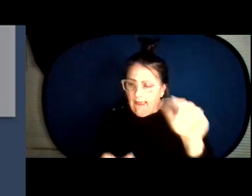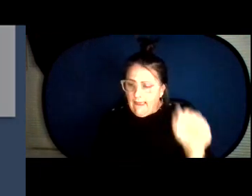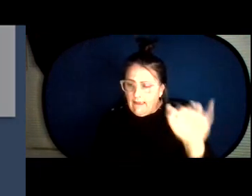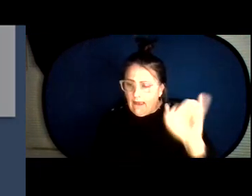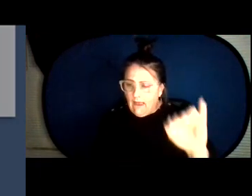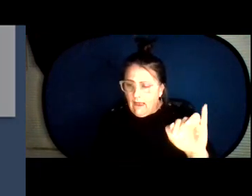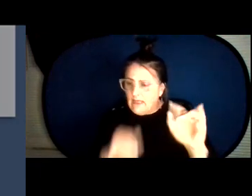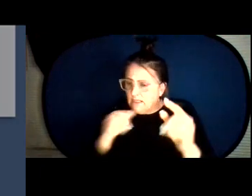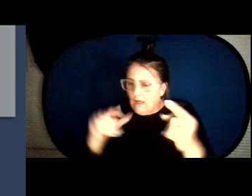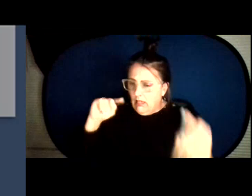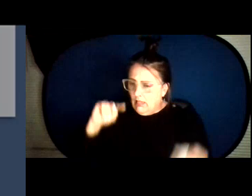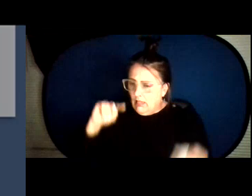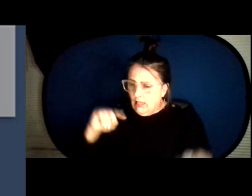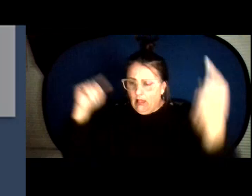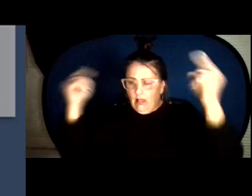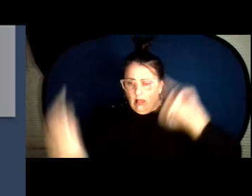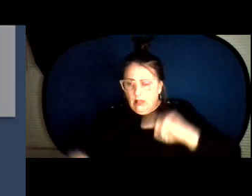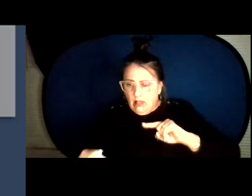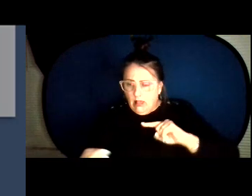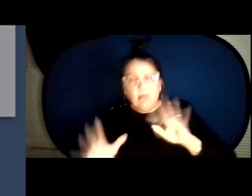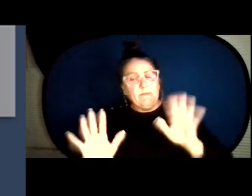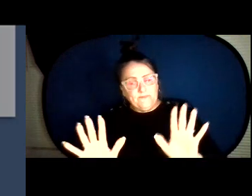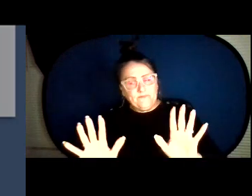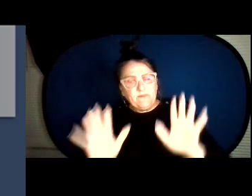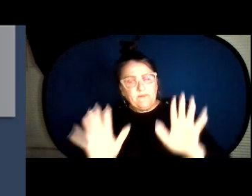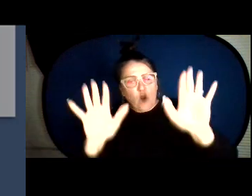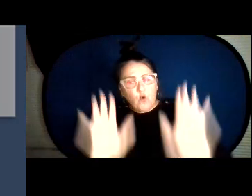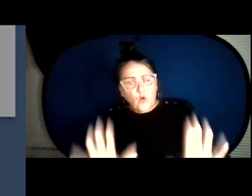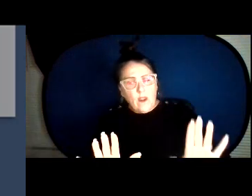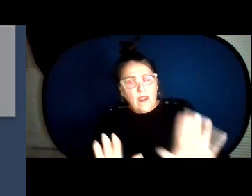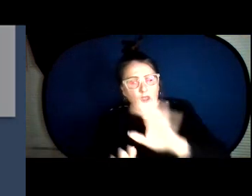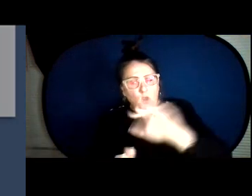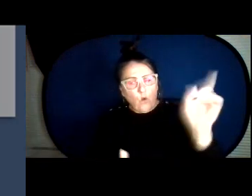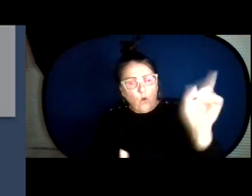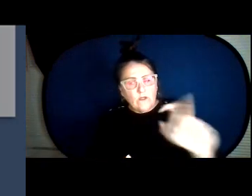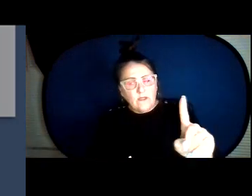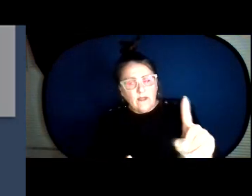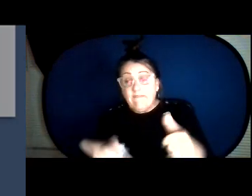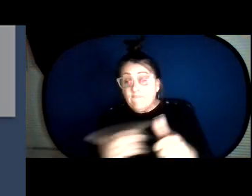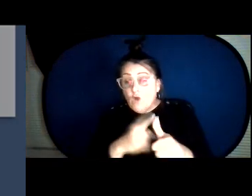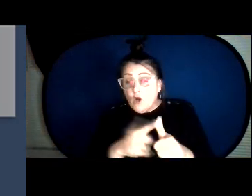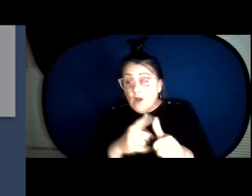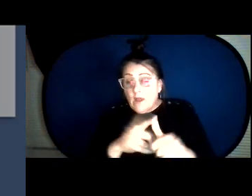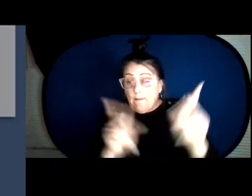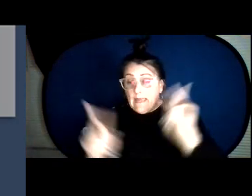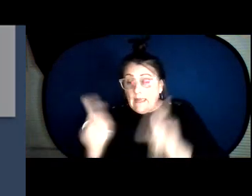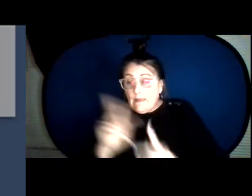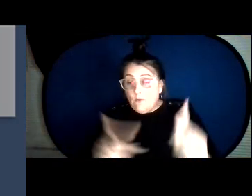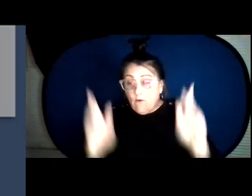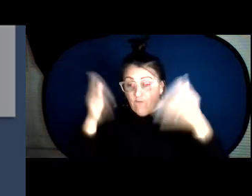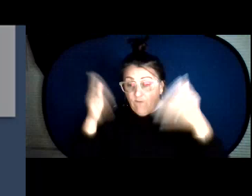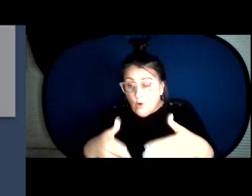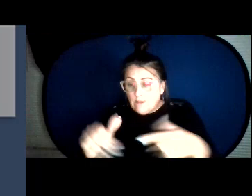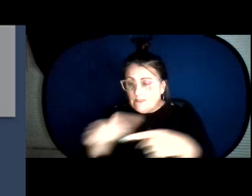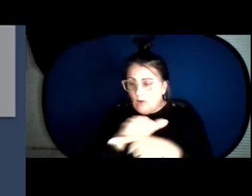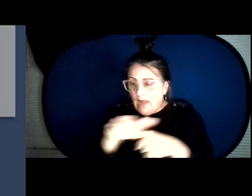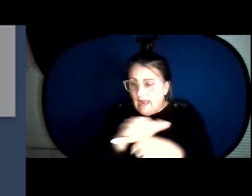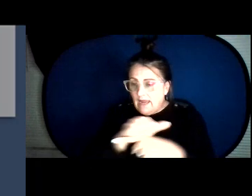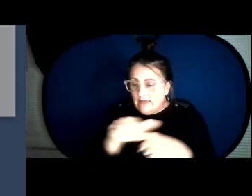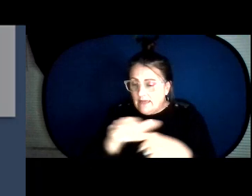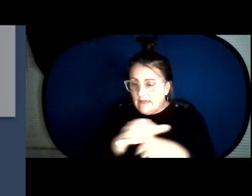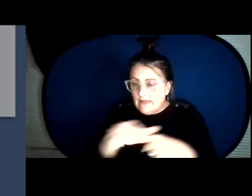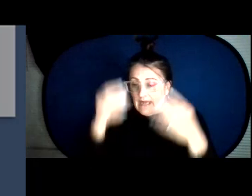around? Yeah, that's a great question. We're focusing on the people aspect first. We need to do that training. We need to get information out. We